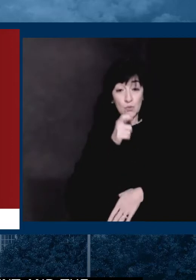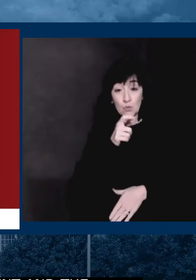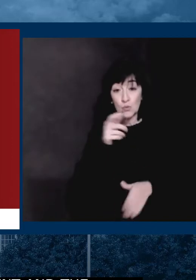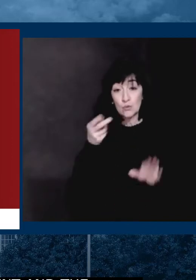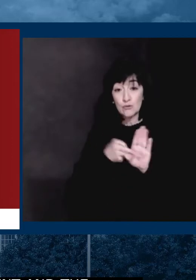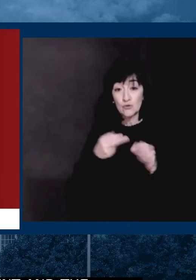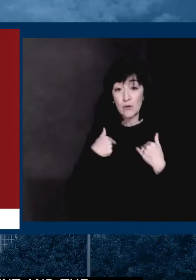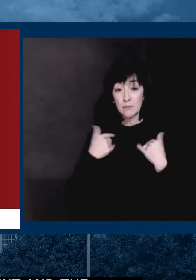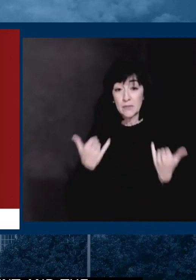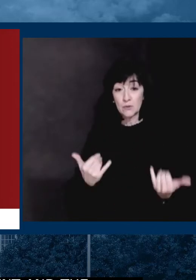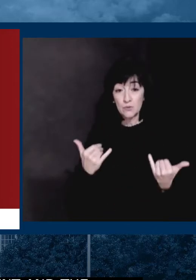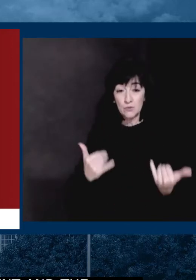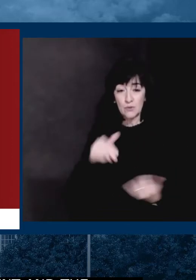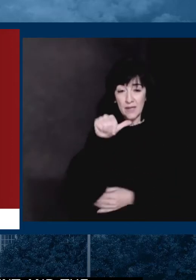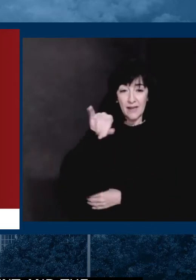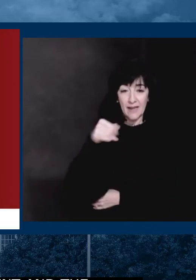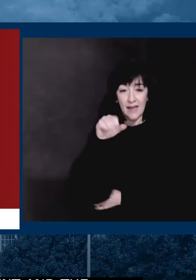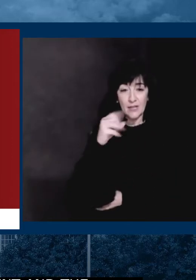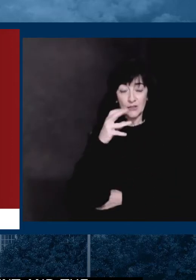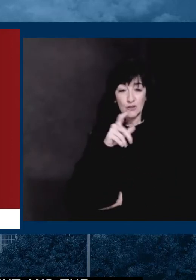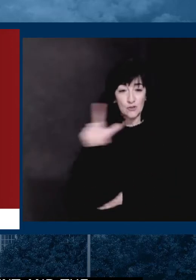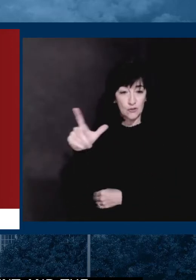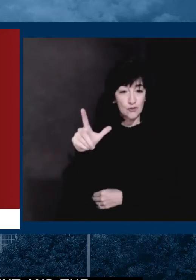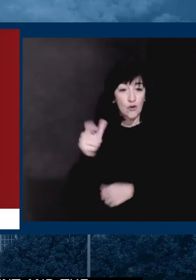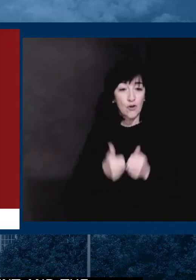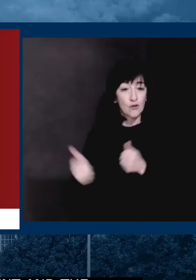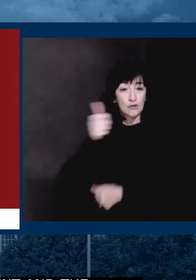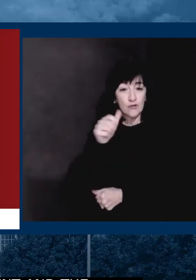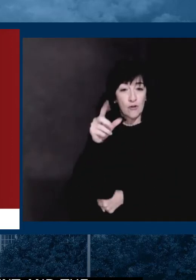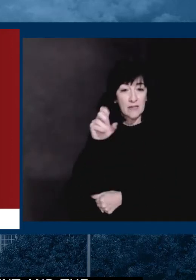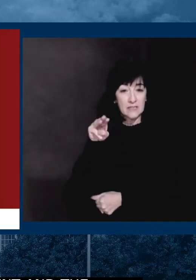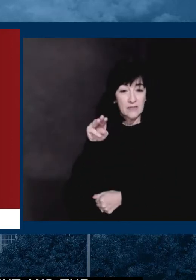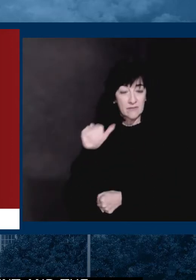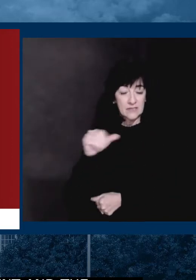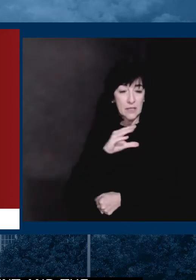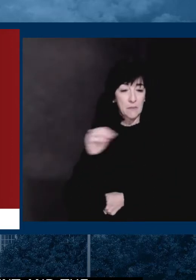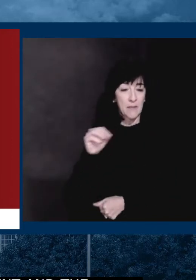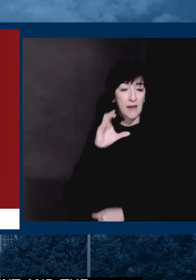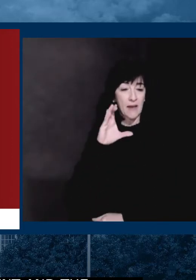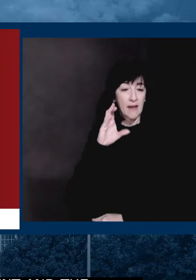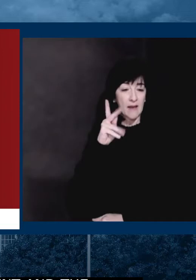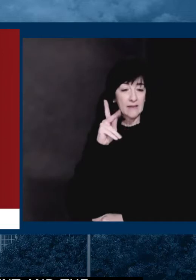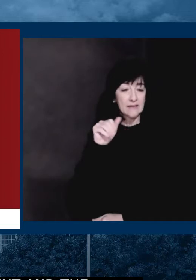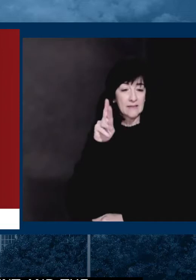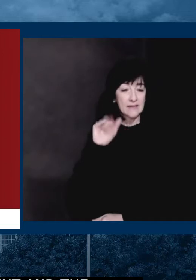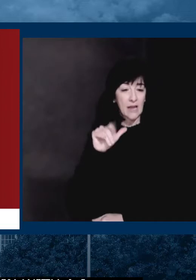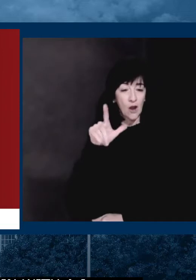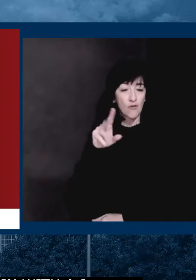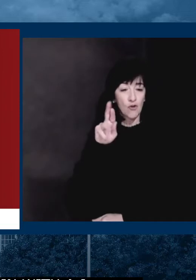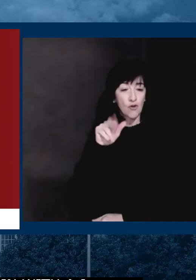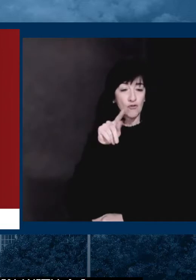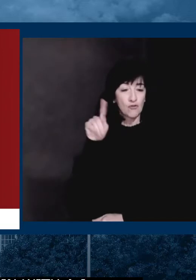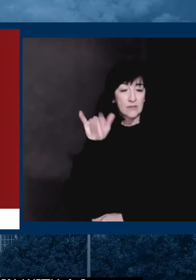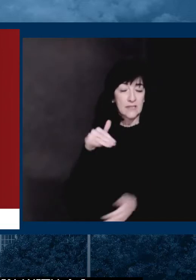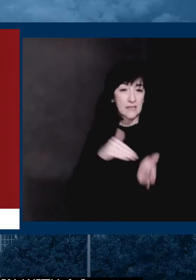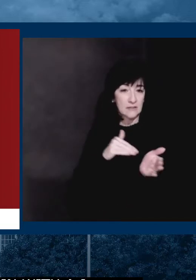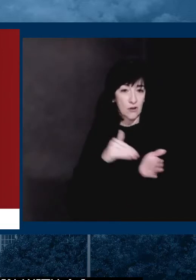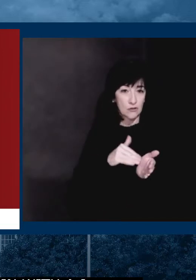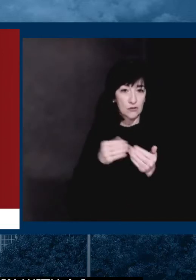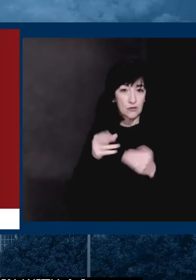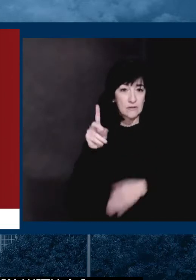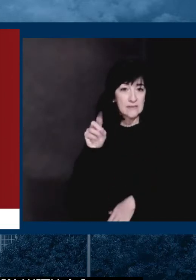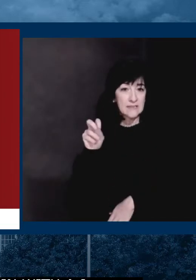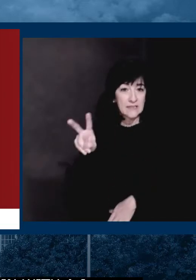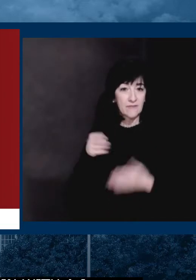Delaware Emergency Management Agency, and Dr. Karyl Rattay, the director of the Division of Public Health. Their teams continue to